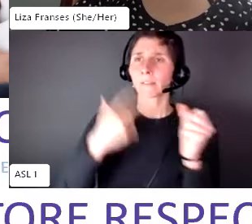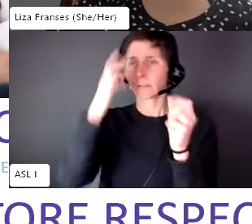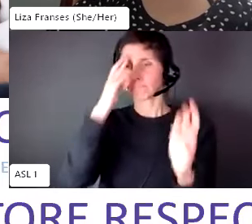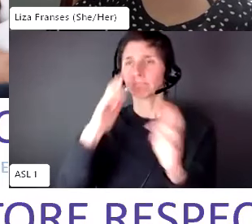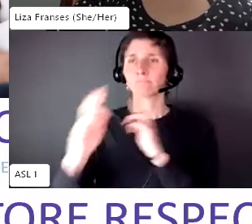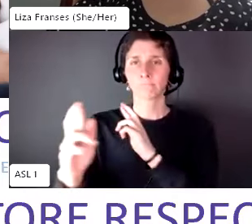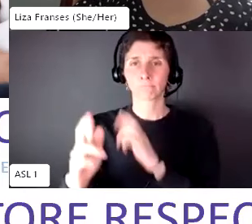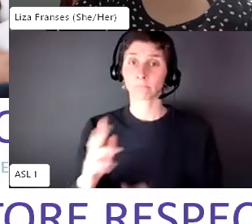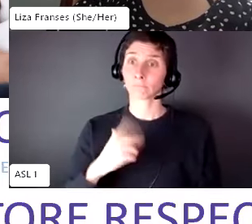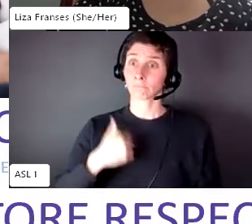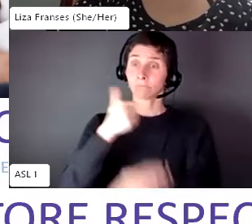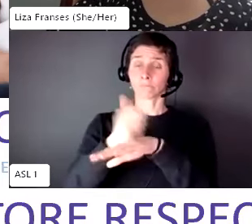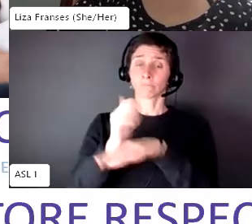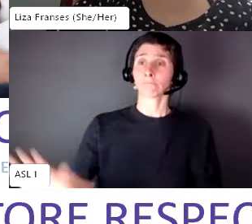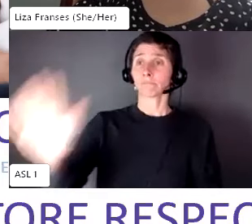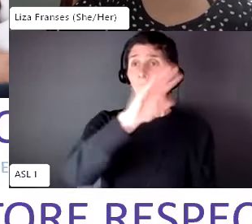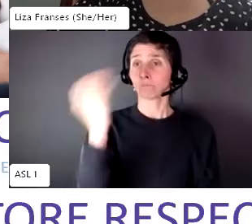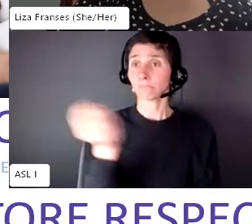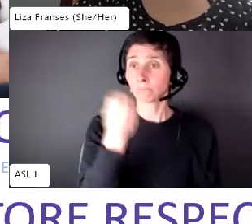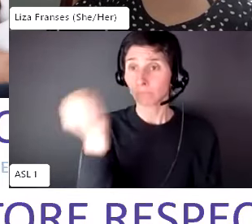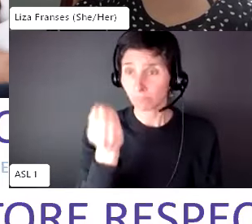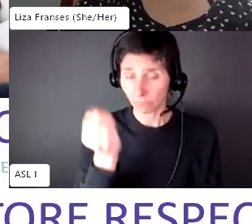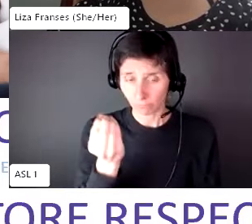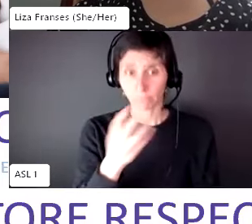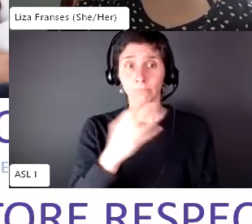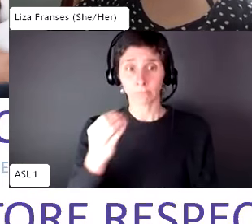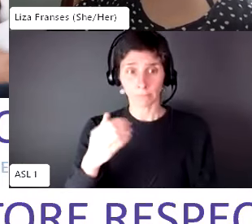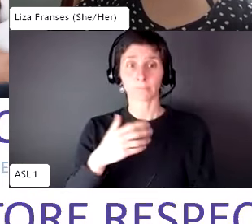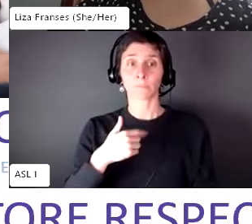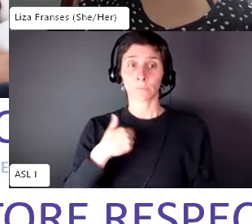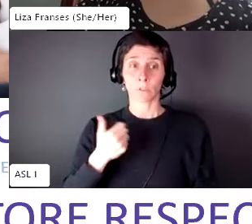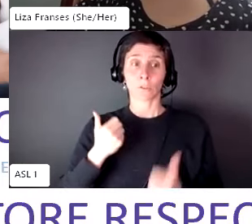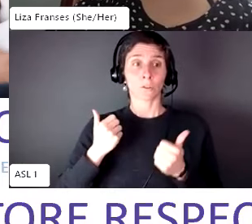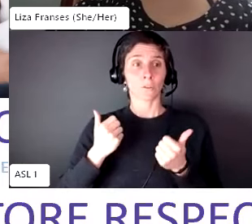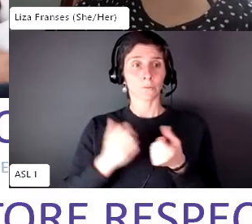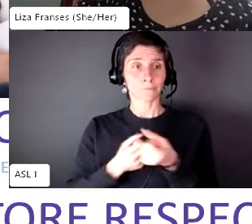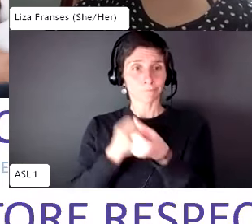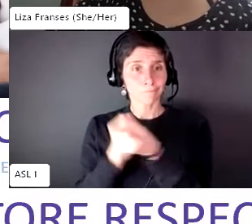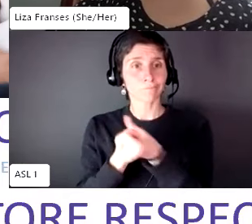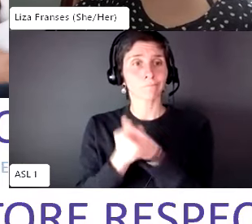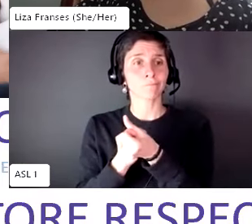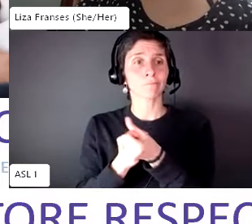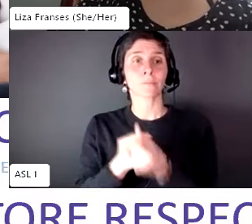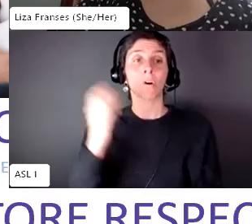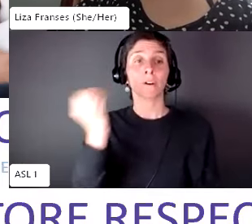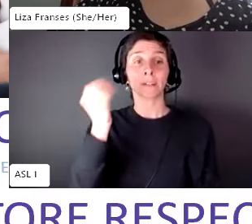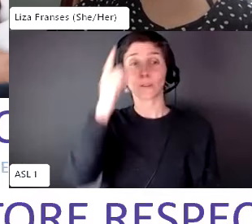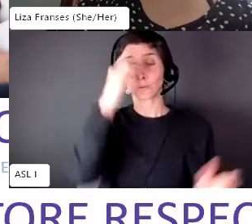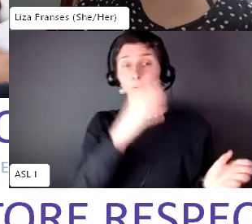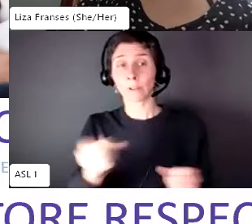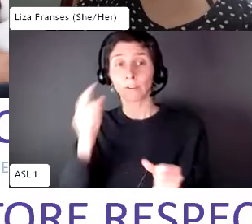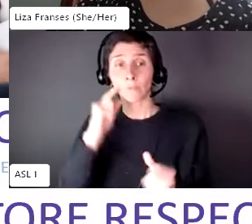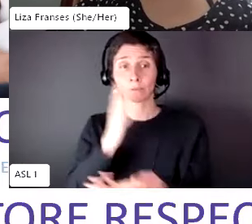we also are mandated to implement Ontario's strategy to combat elder abuse. And we have actually